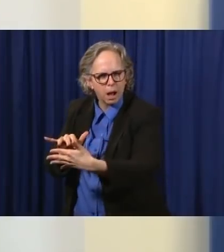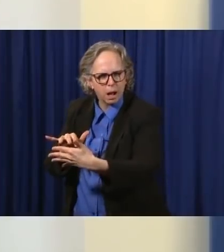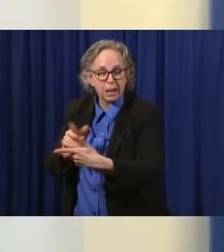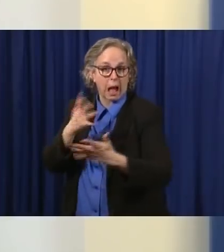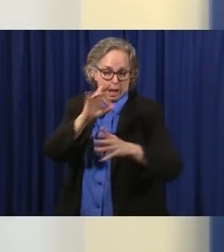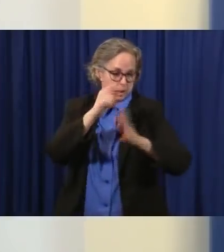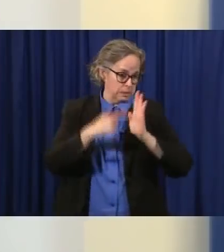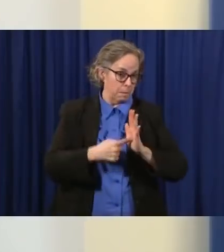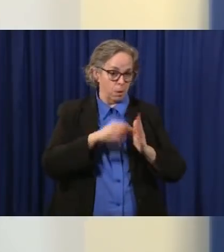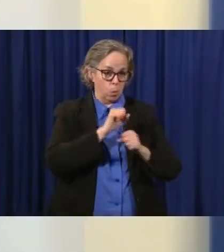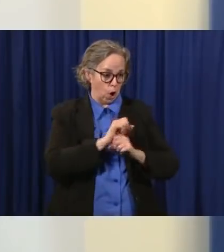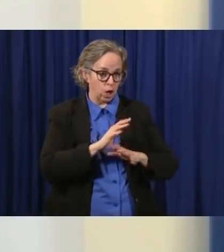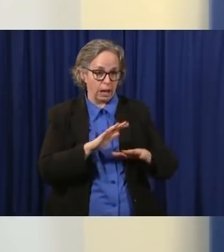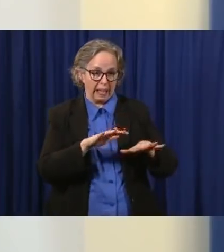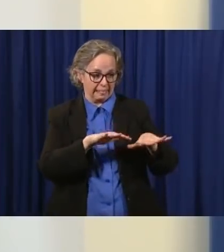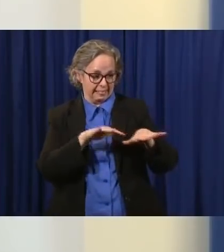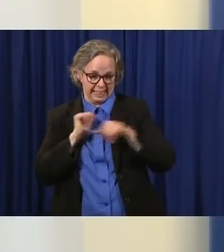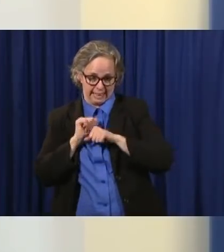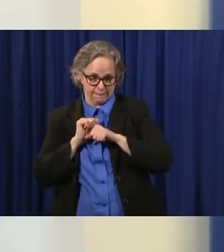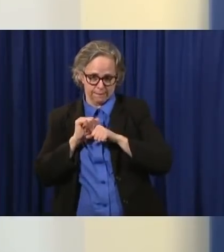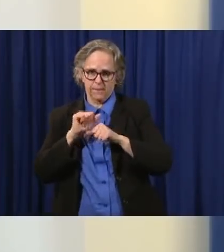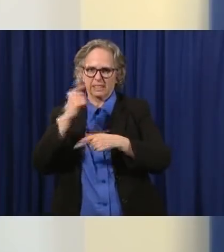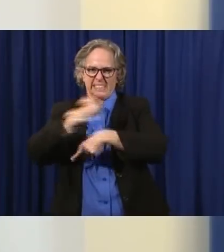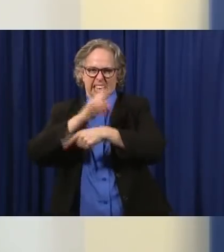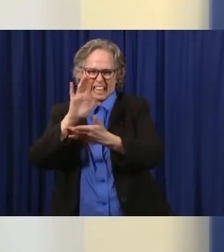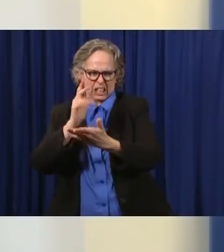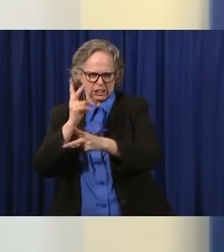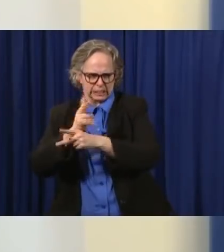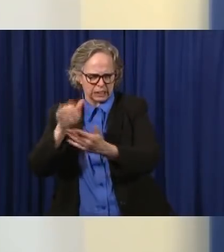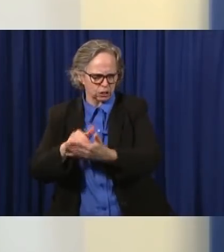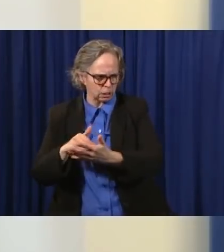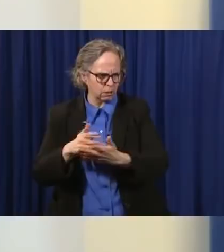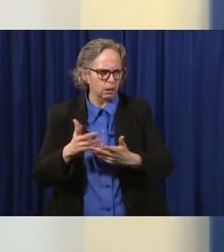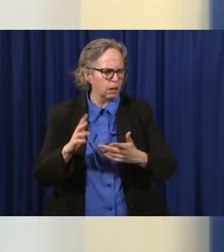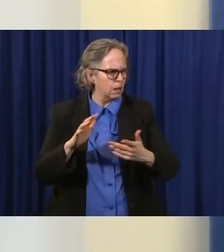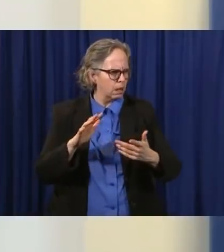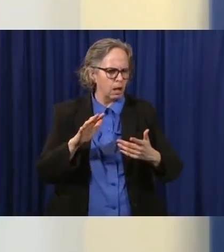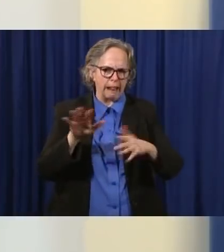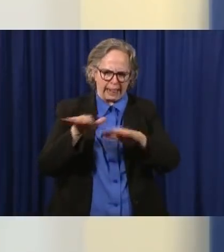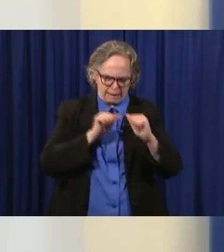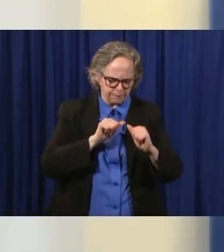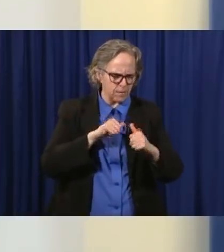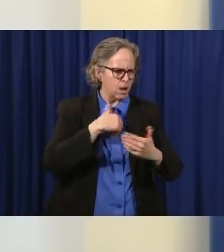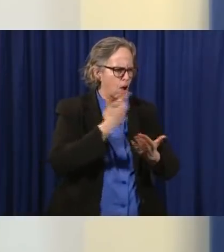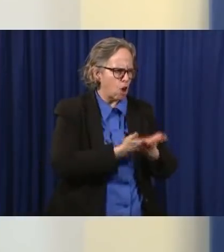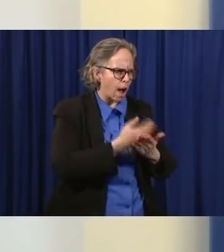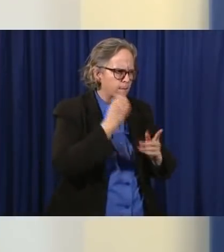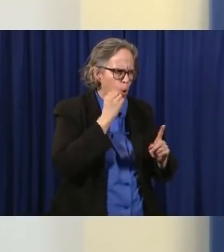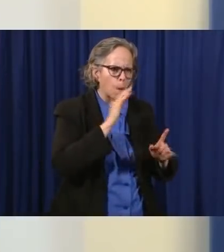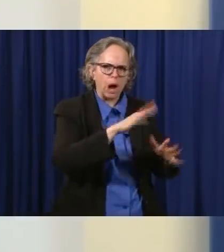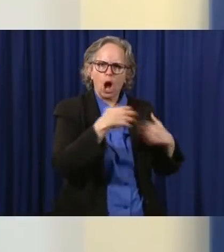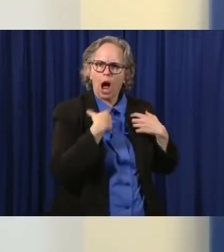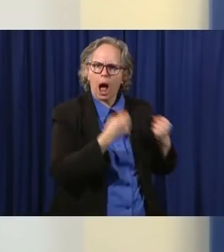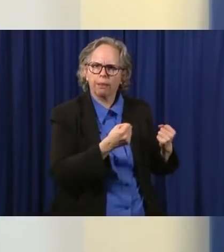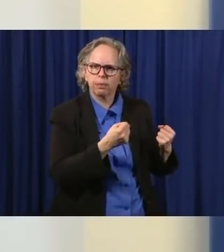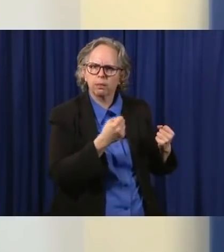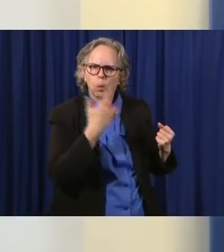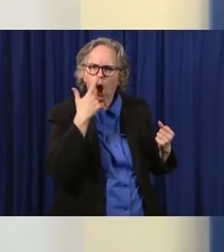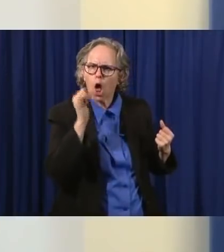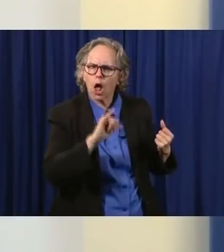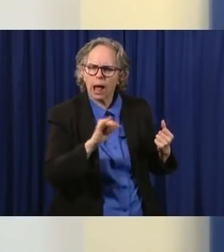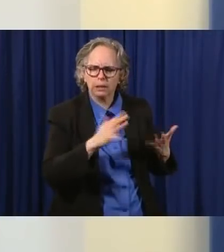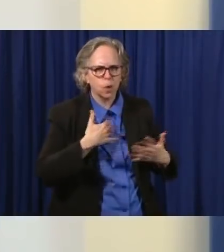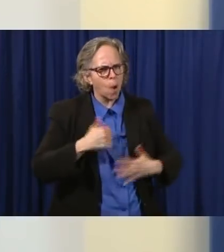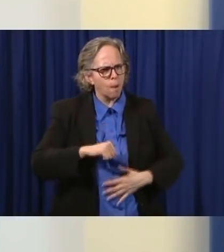home in their lives? So this is a fascinating area of research. I'm really proud, Governor, that we can be a part of